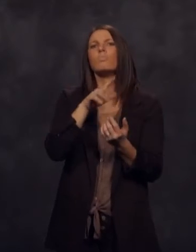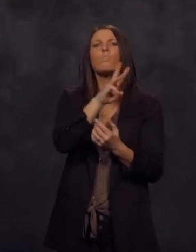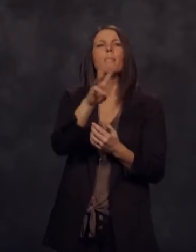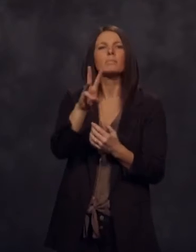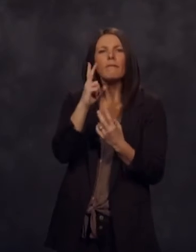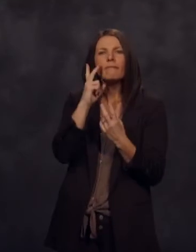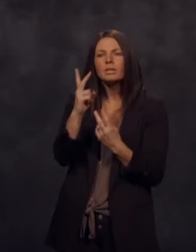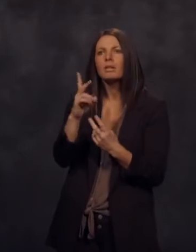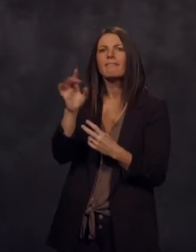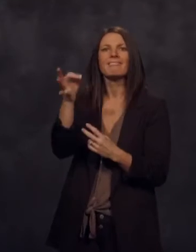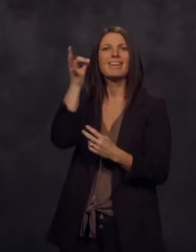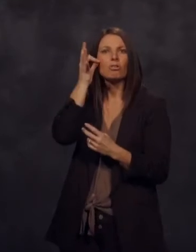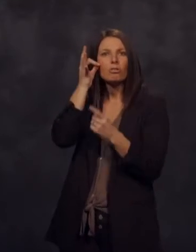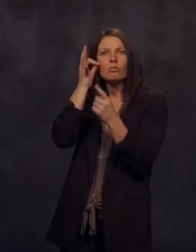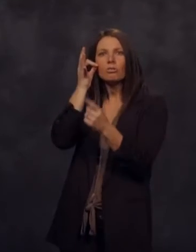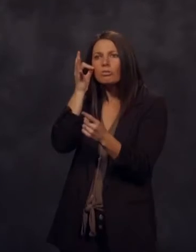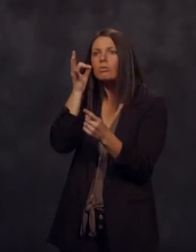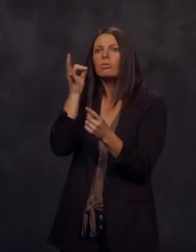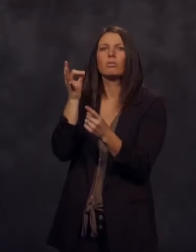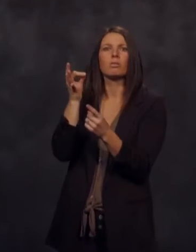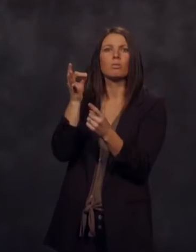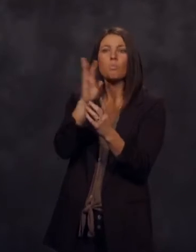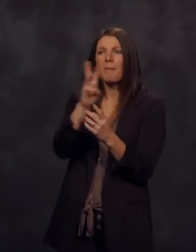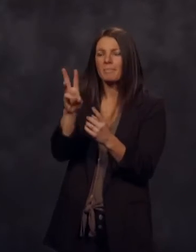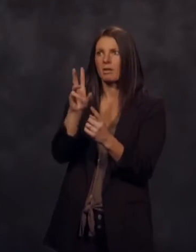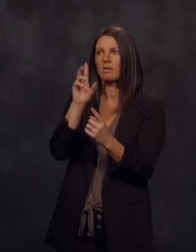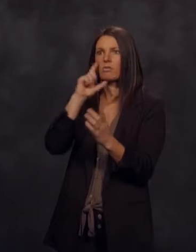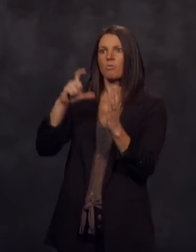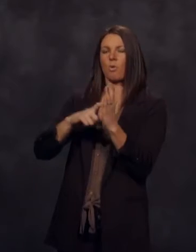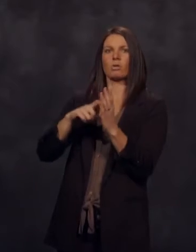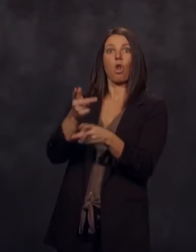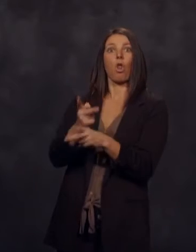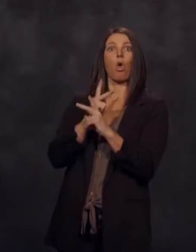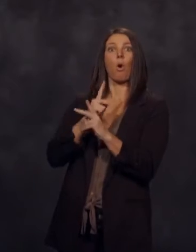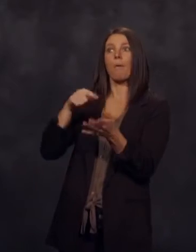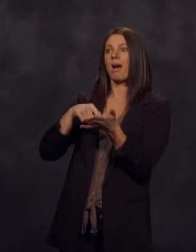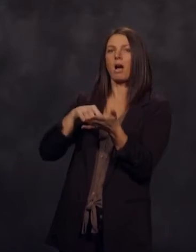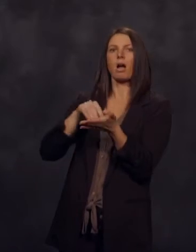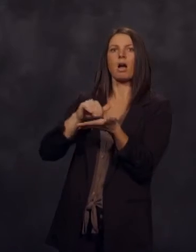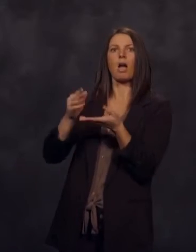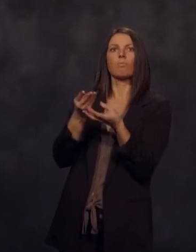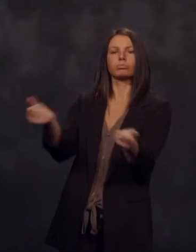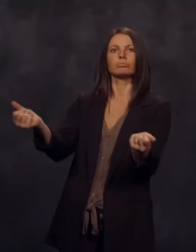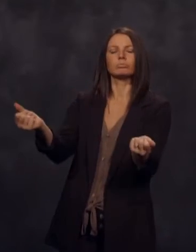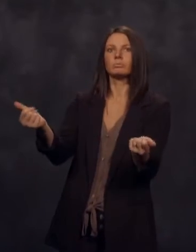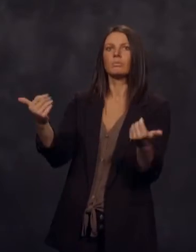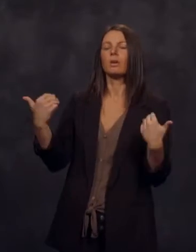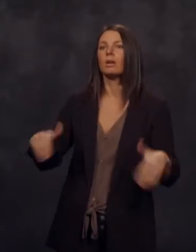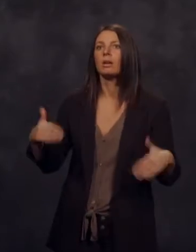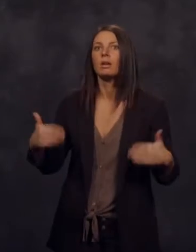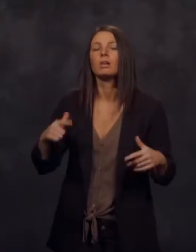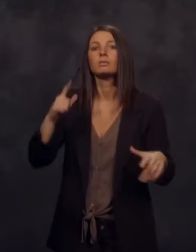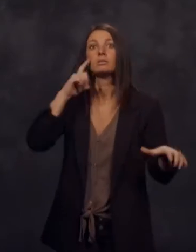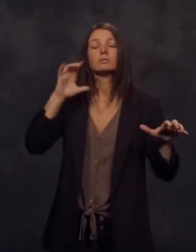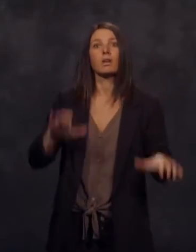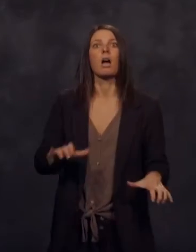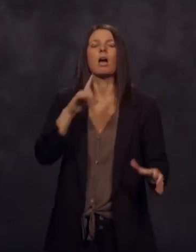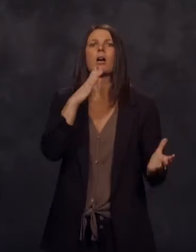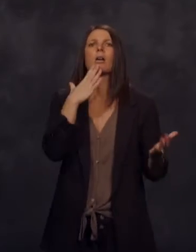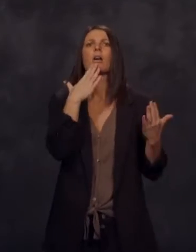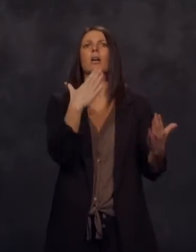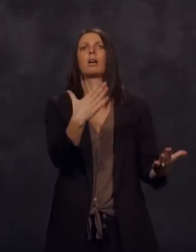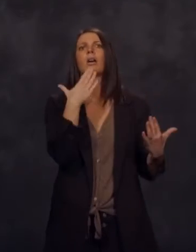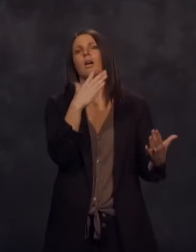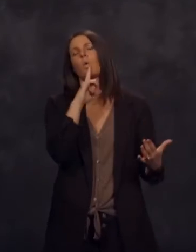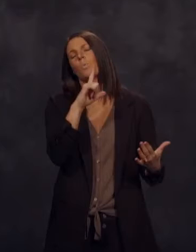website, and my loans were gone, just like that. I was shocked. It was amazing news, and I was truly grateful, and I